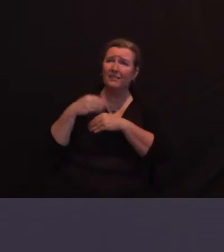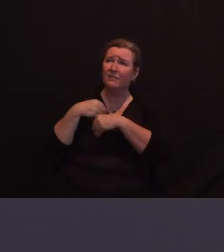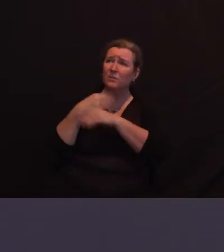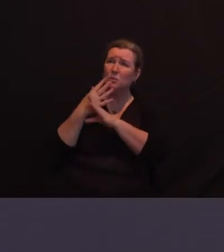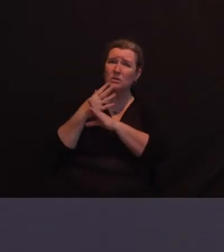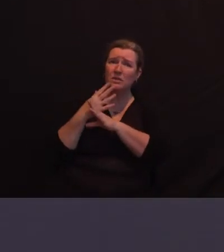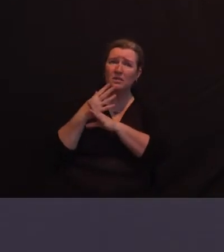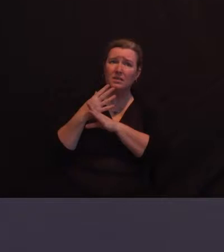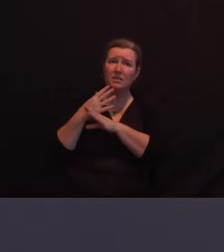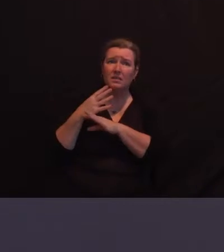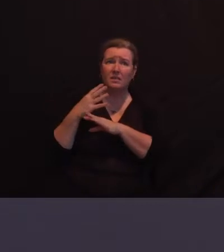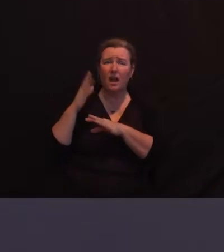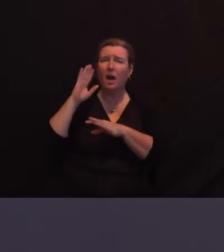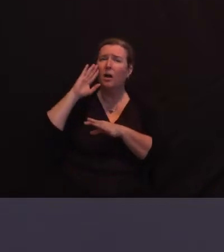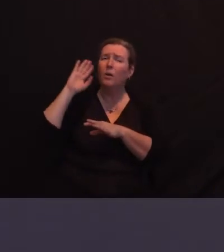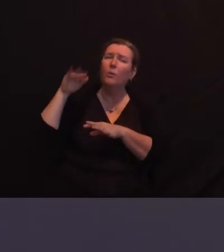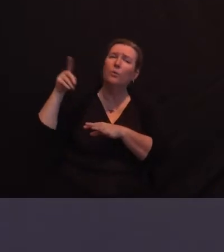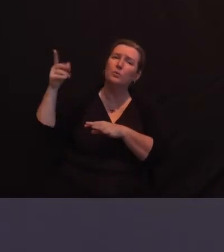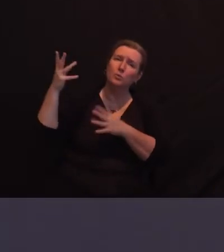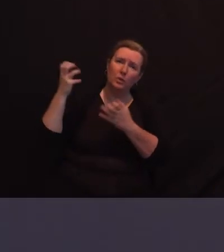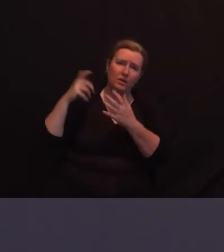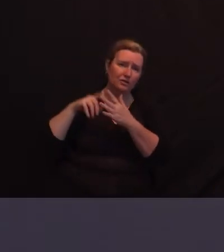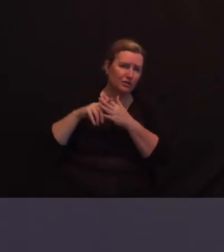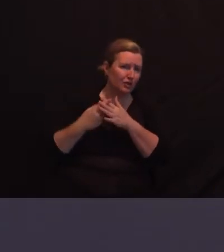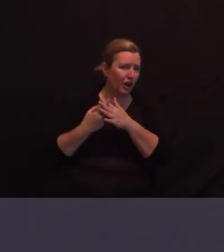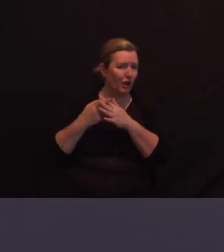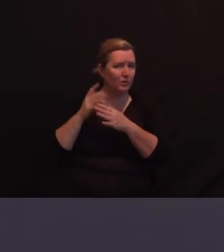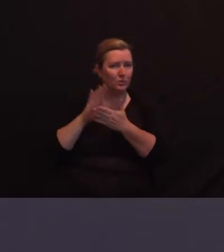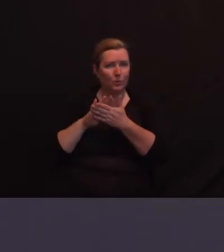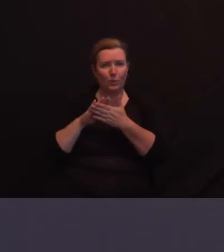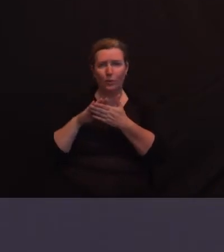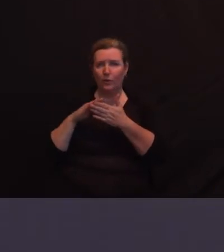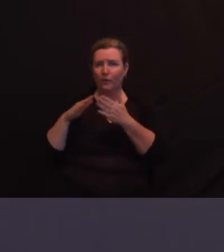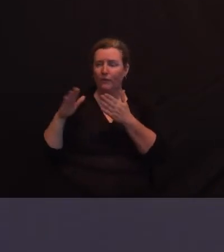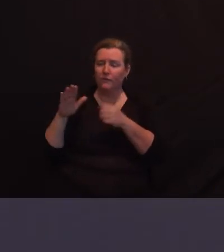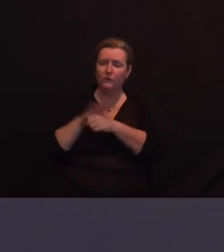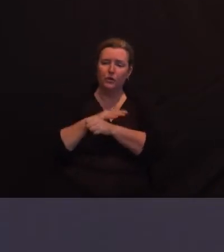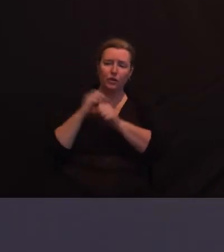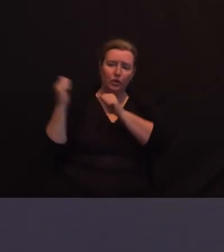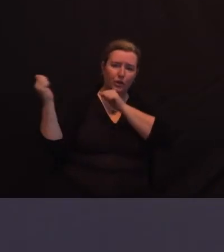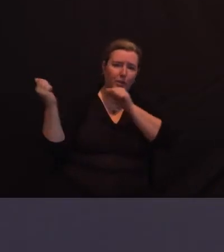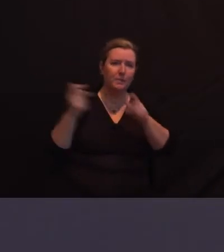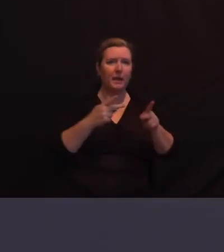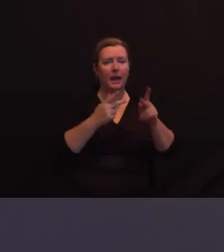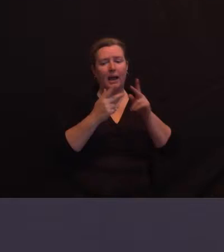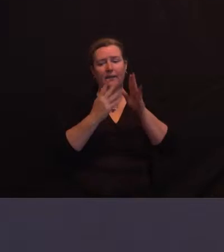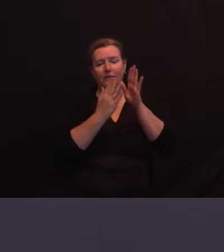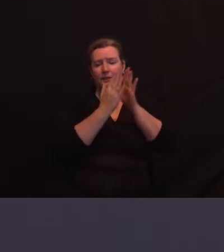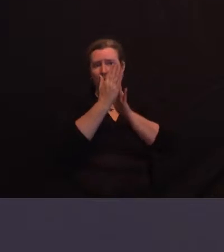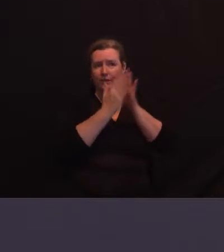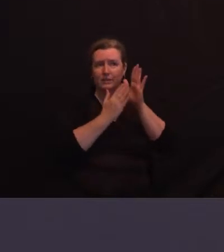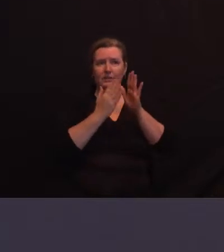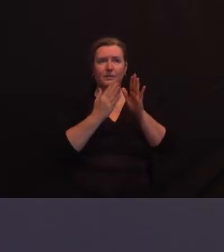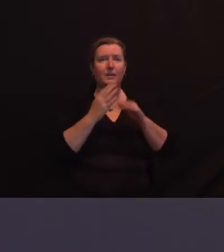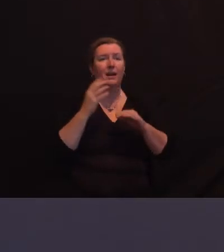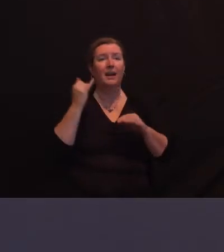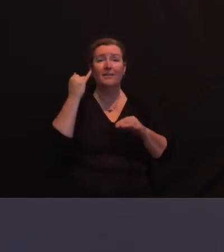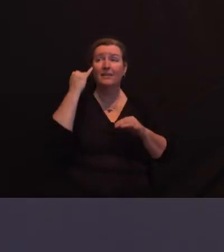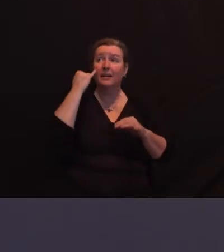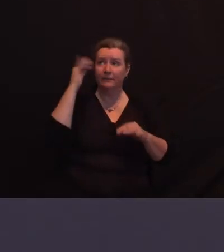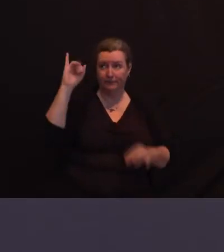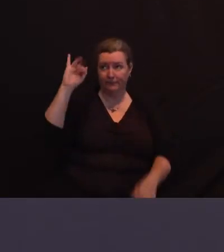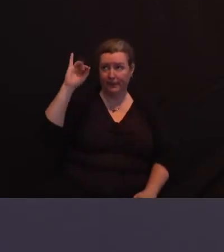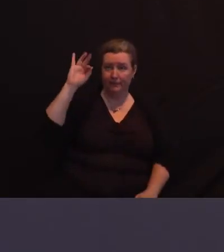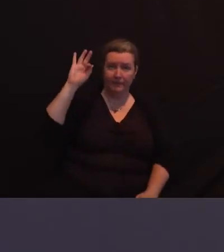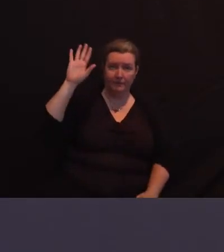understand you want to start the new school year fully, everybody back in person, but if these